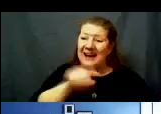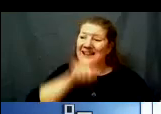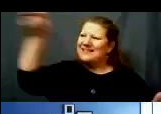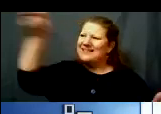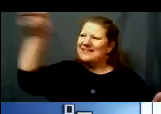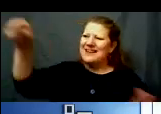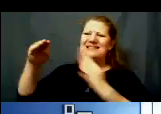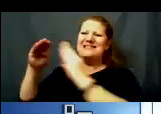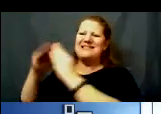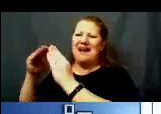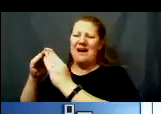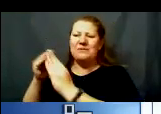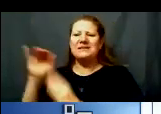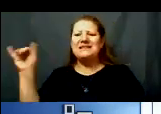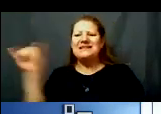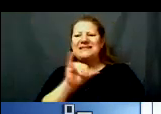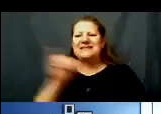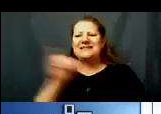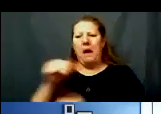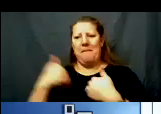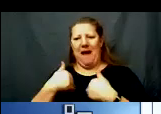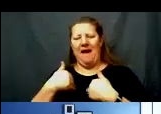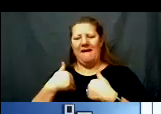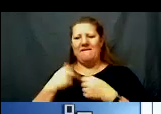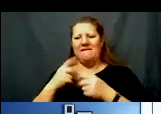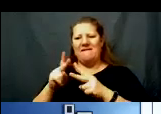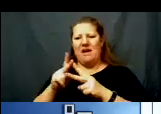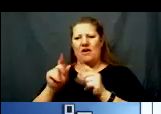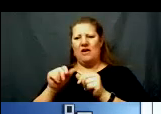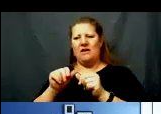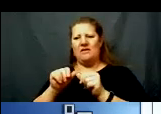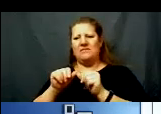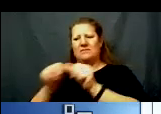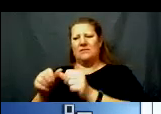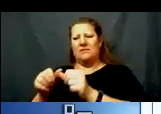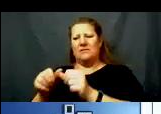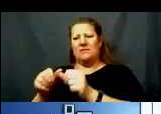were facing are quite consistent with exposure to coal ash.